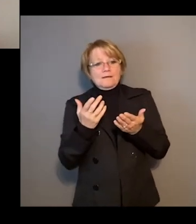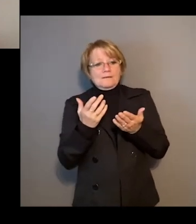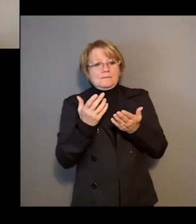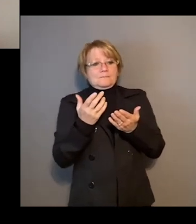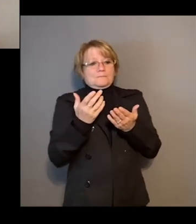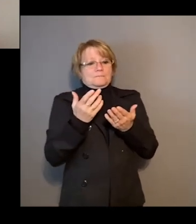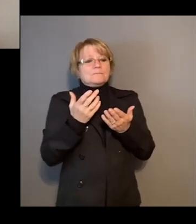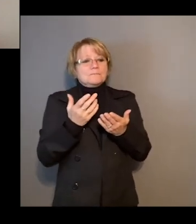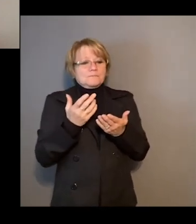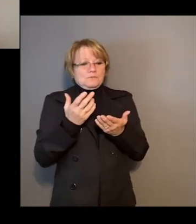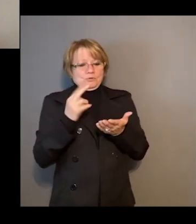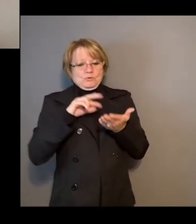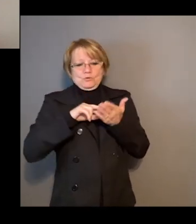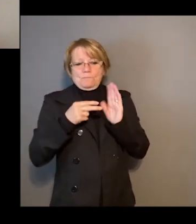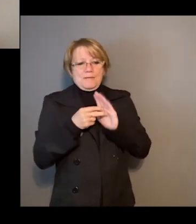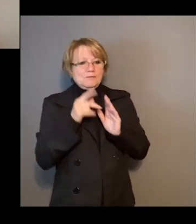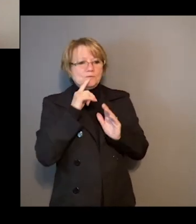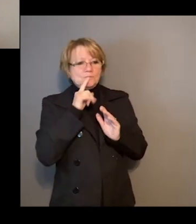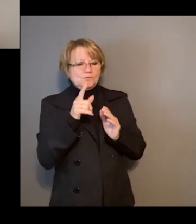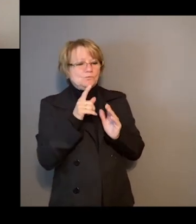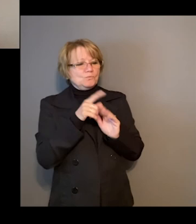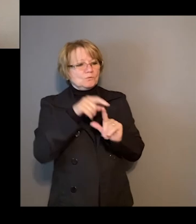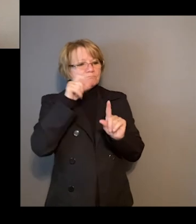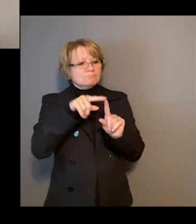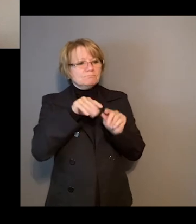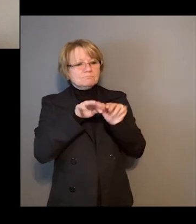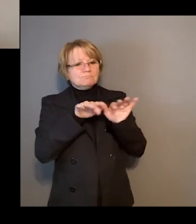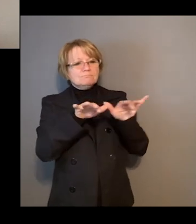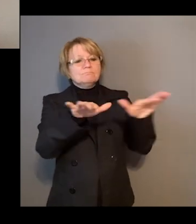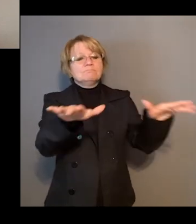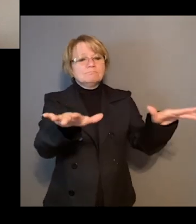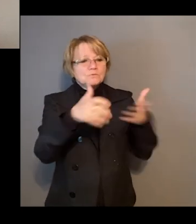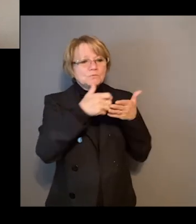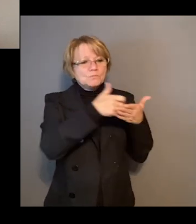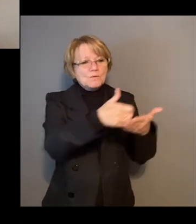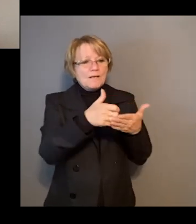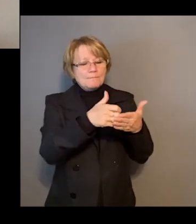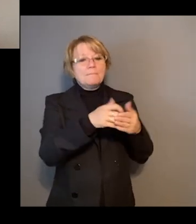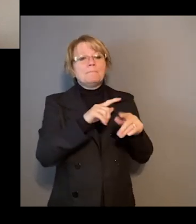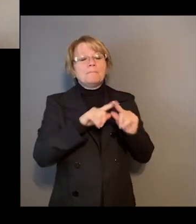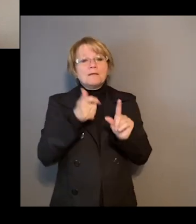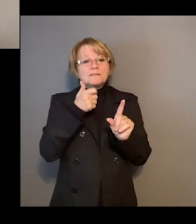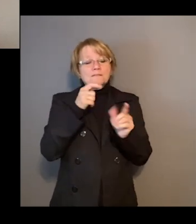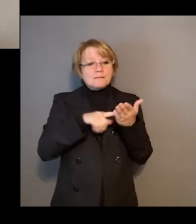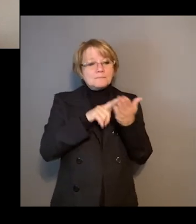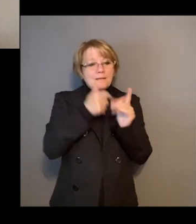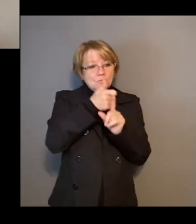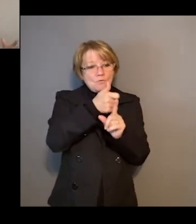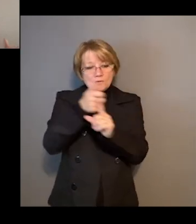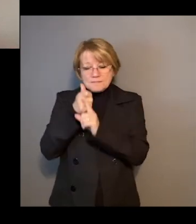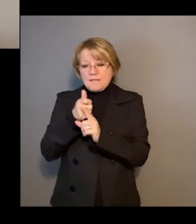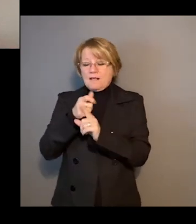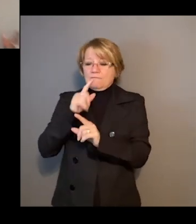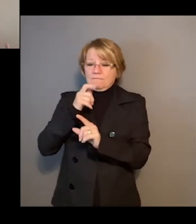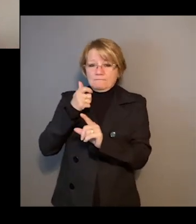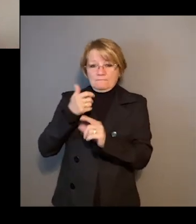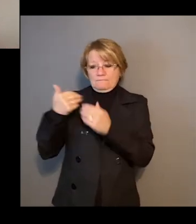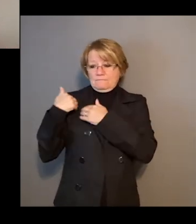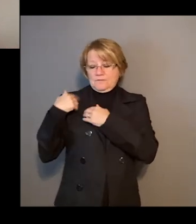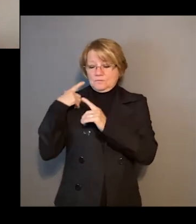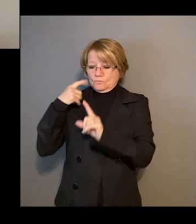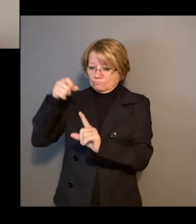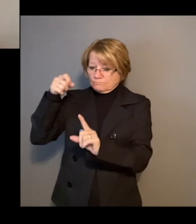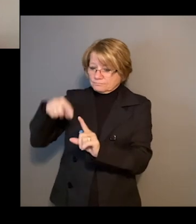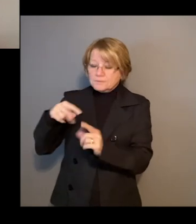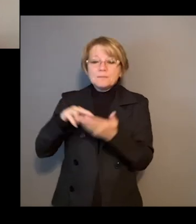someone else. And sometimes you are meant to plant a seed. Not everything you say is going to grow in a